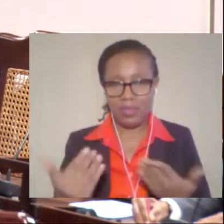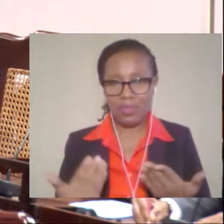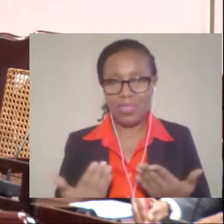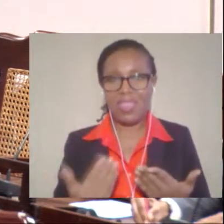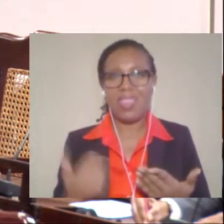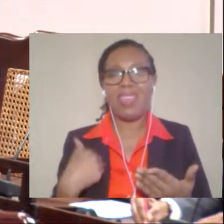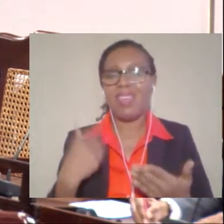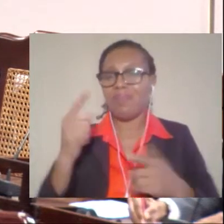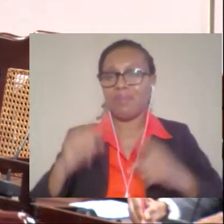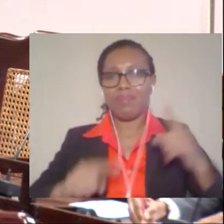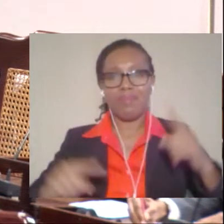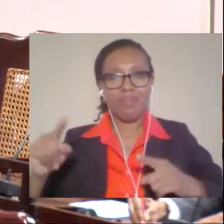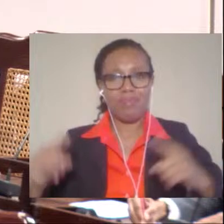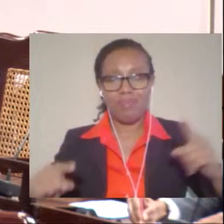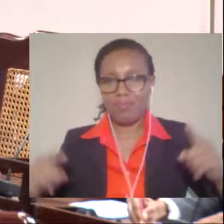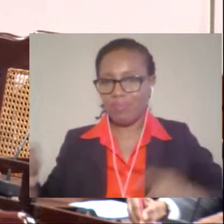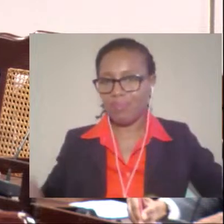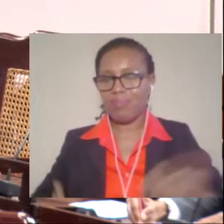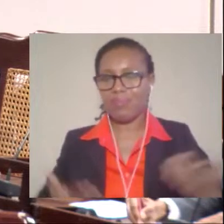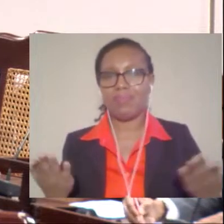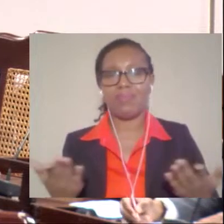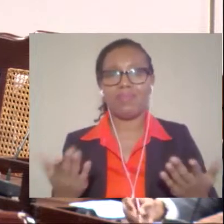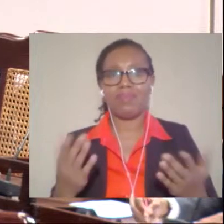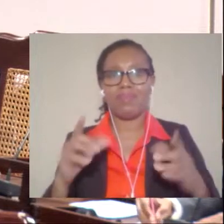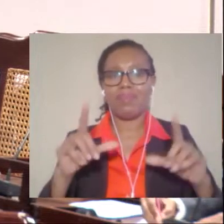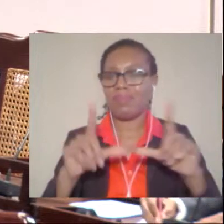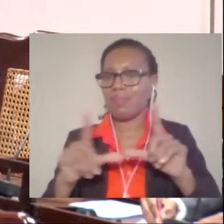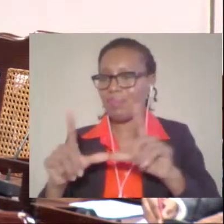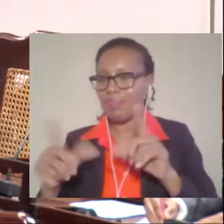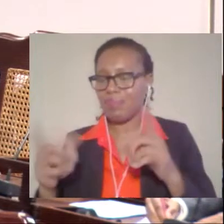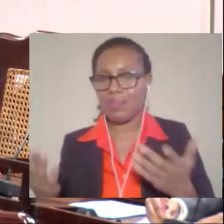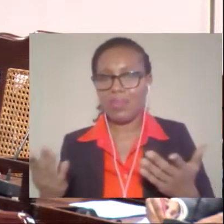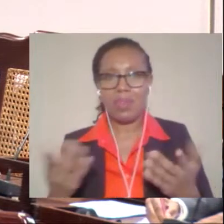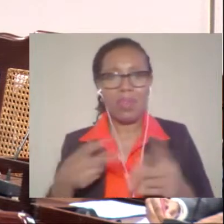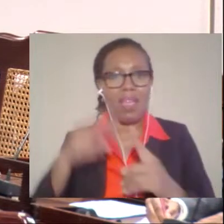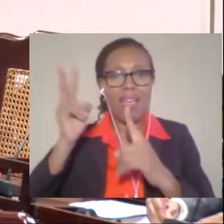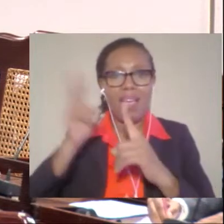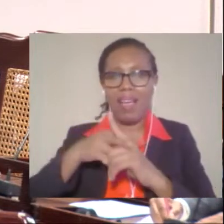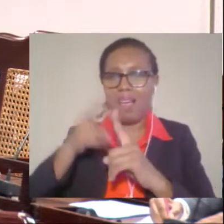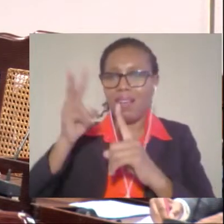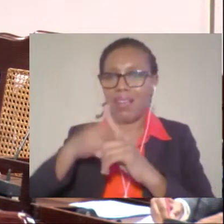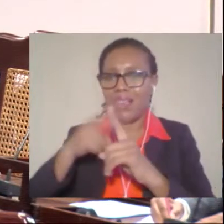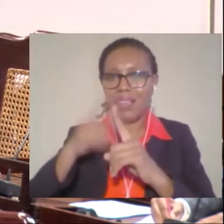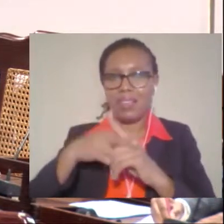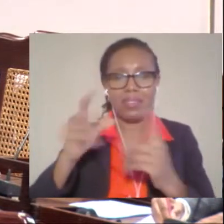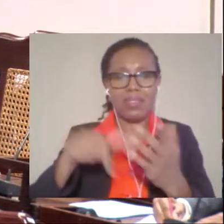Barbadians. No application has been approved.